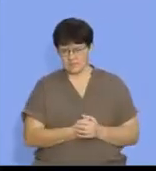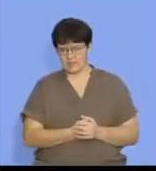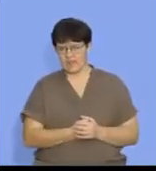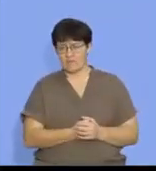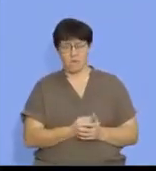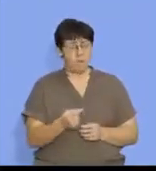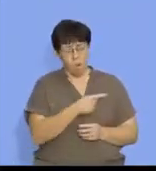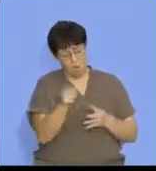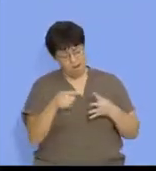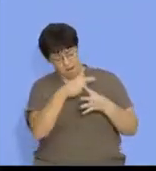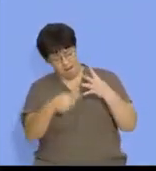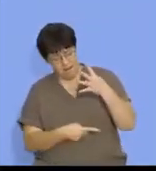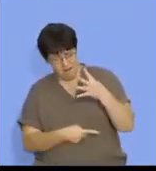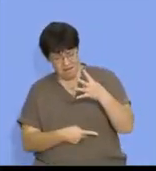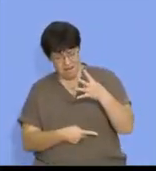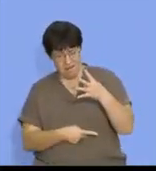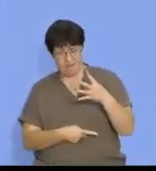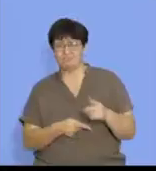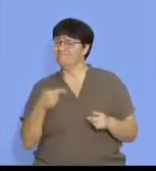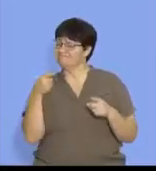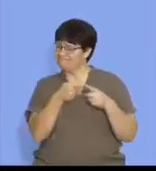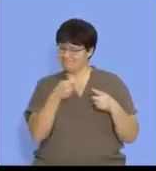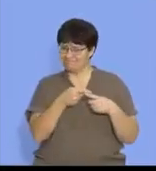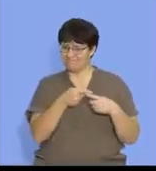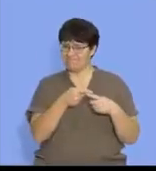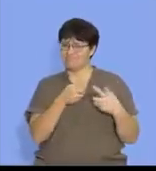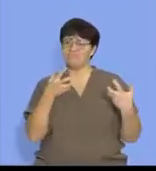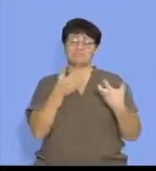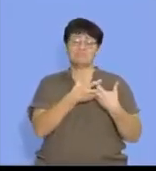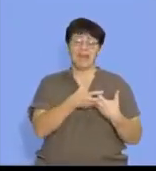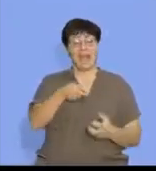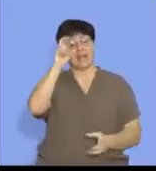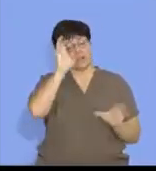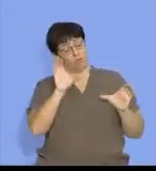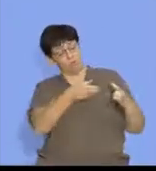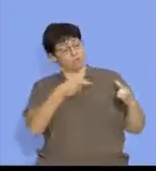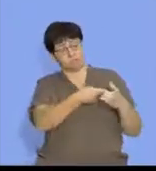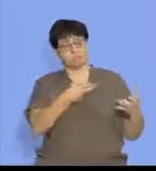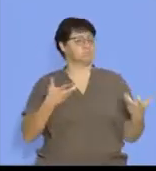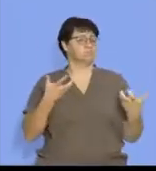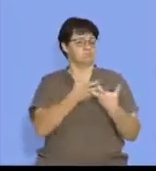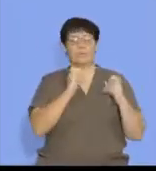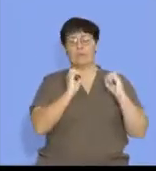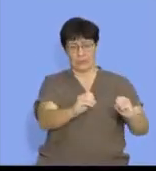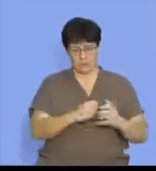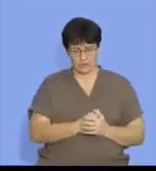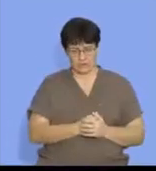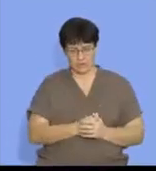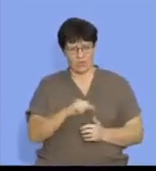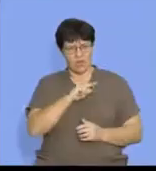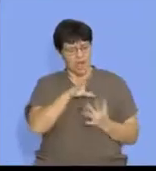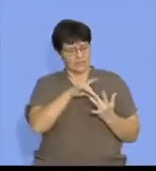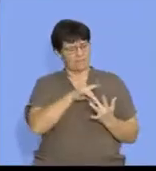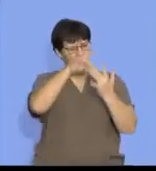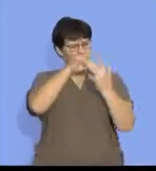out of all of our microorganisms, they do not belong to a kingdom. And the reason why they are